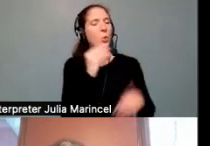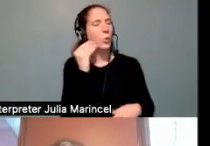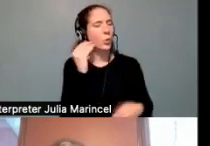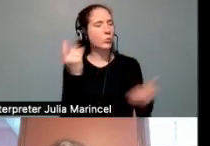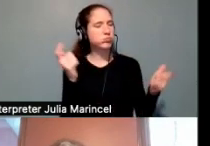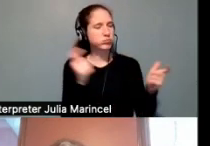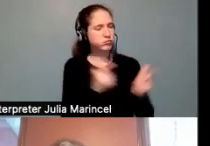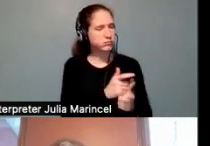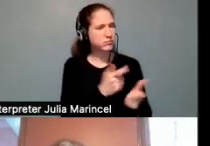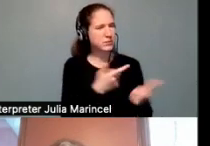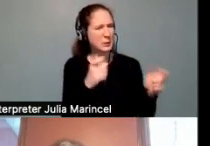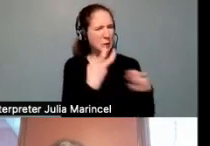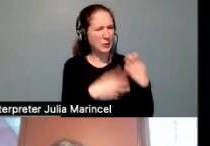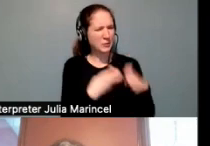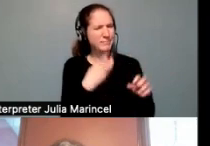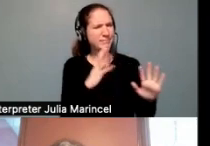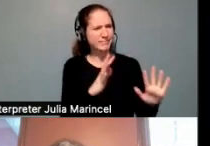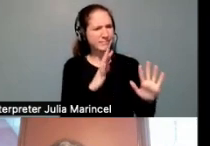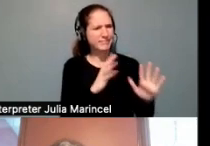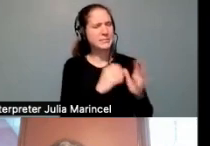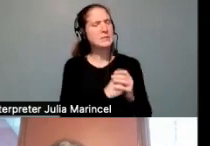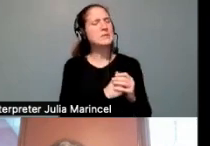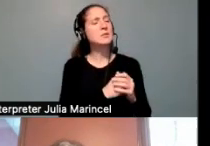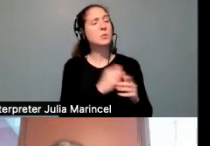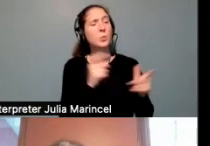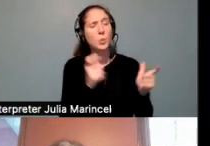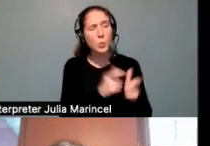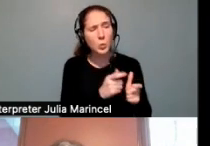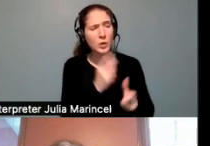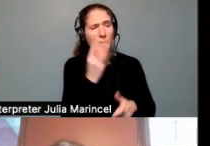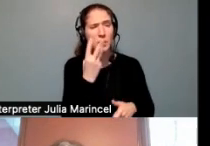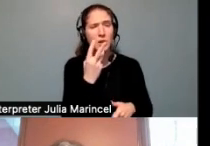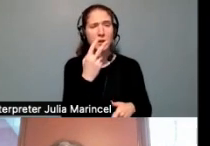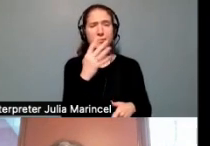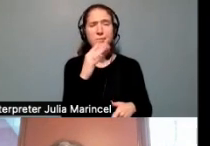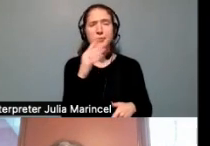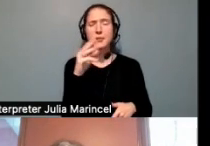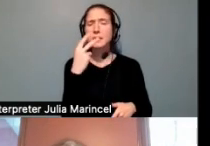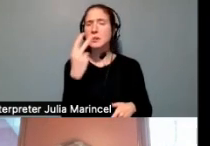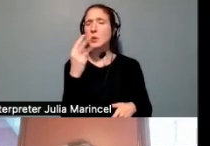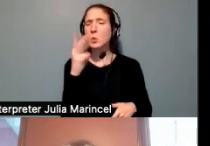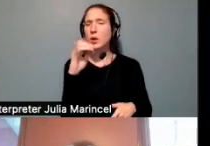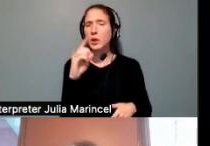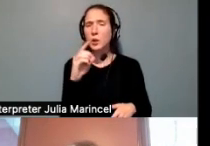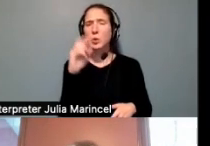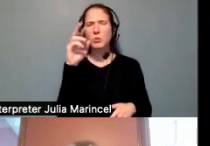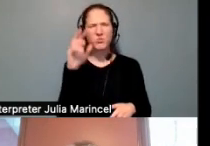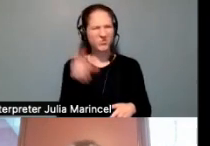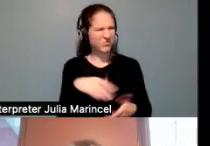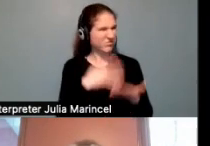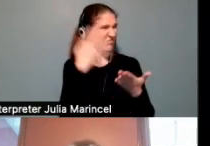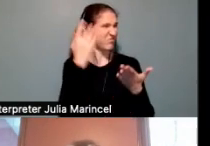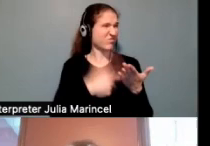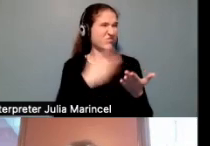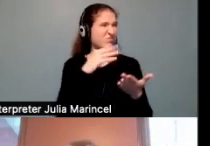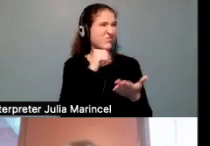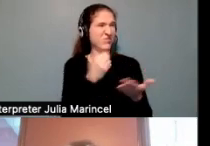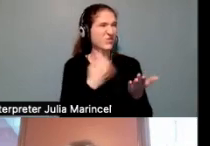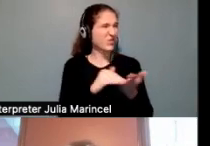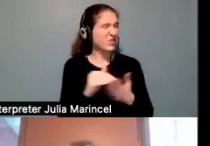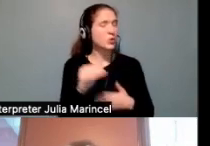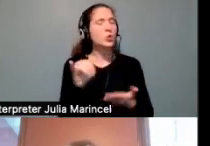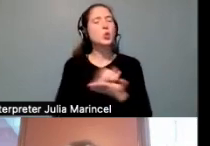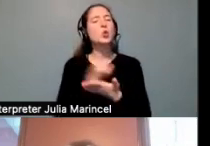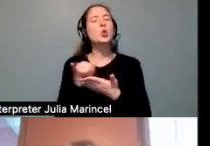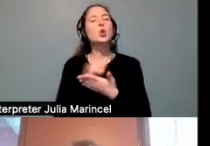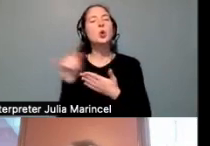my first one. They're really tiny. They're really hard to see in the wild. And I was with New York Fish and Game, and we were radio tracking them. And so where